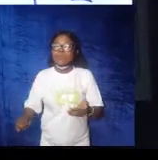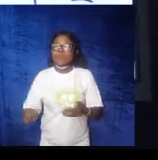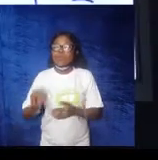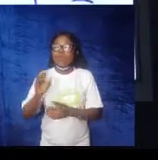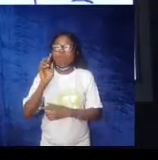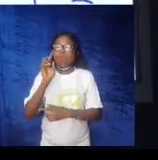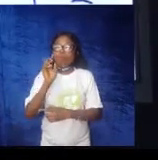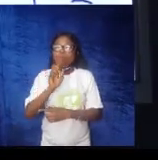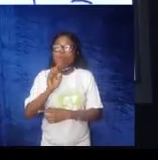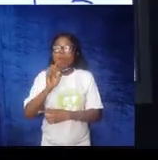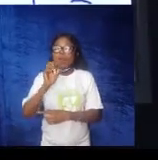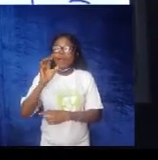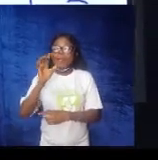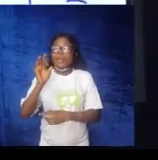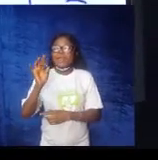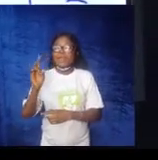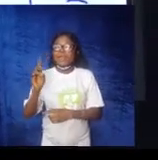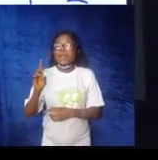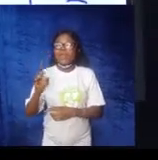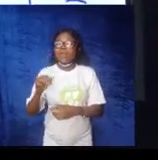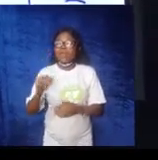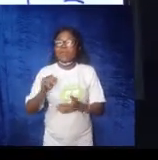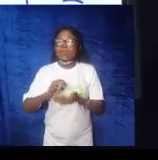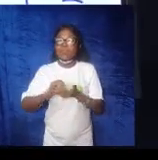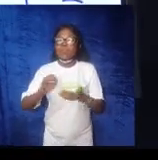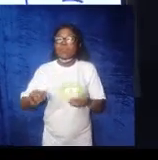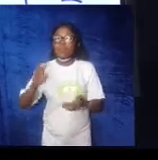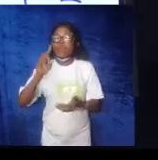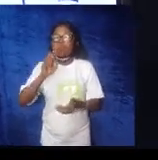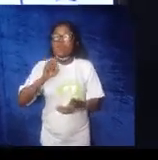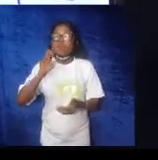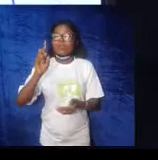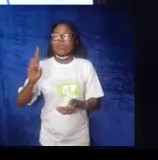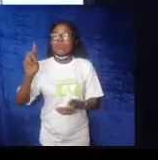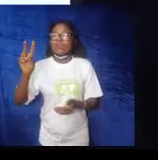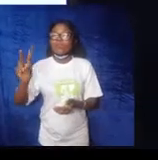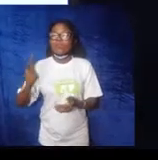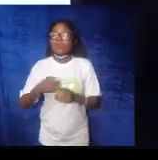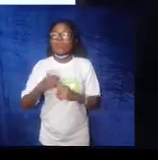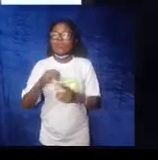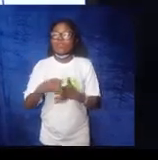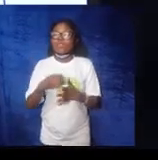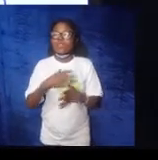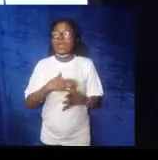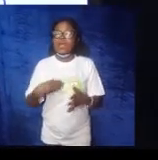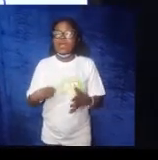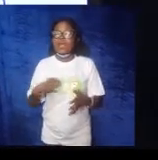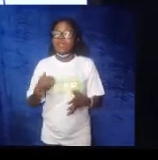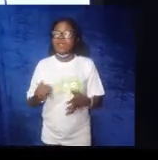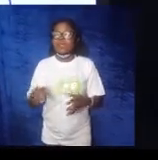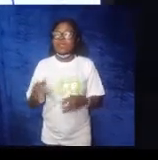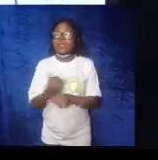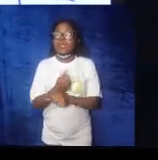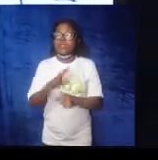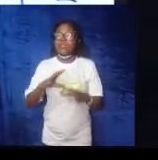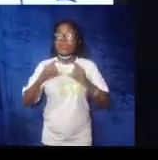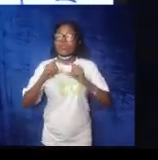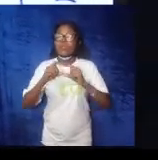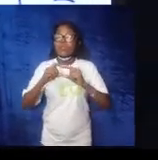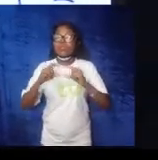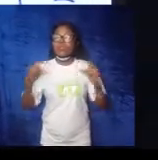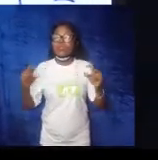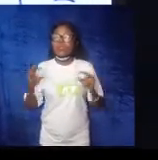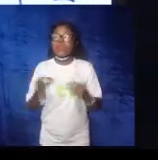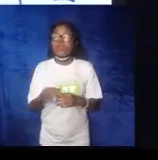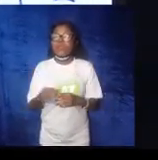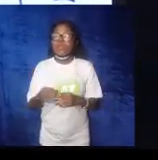know the remaining. So we subtract 112 from 180 and we get 68 because they are angles on a straight